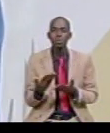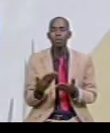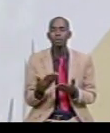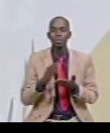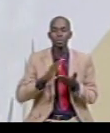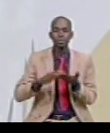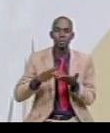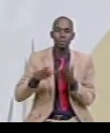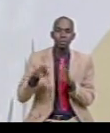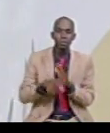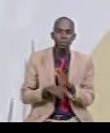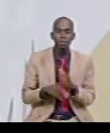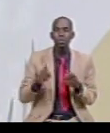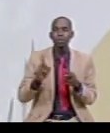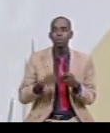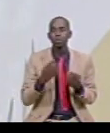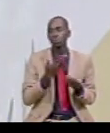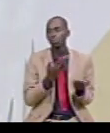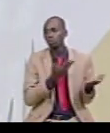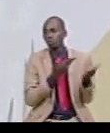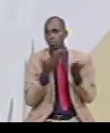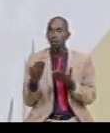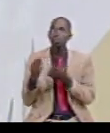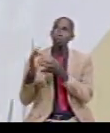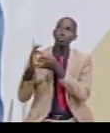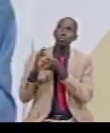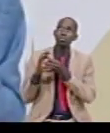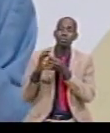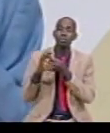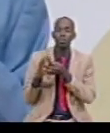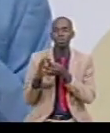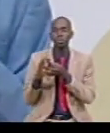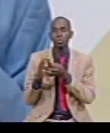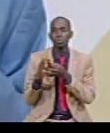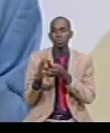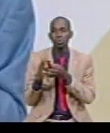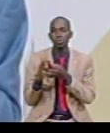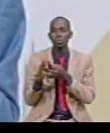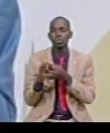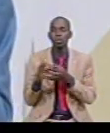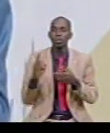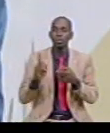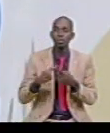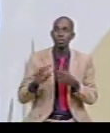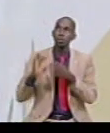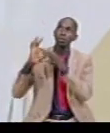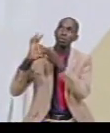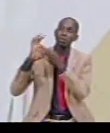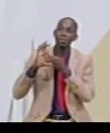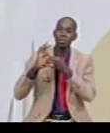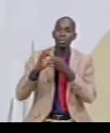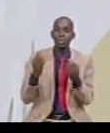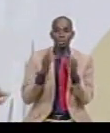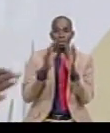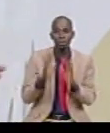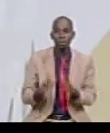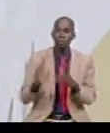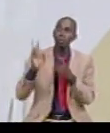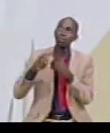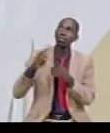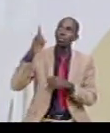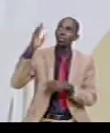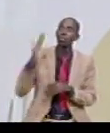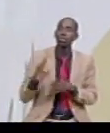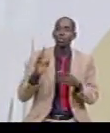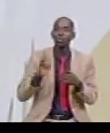bring reparation and reconciliation, to reconcile sinners unto God, to break